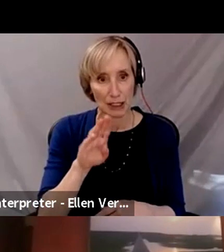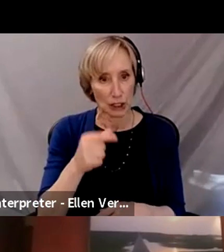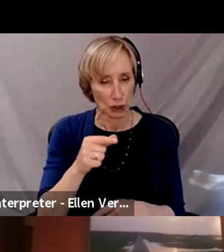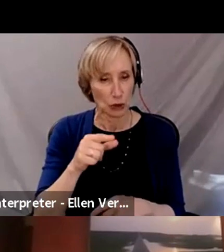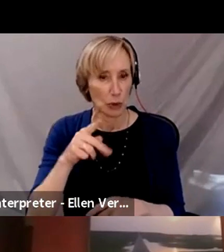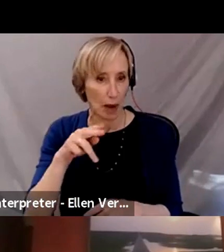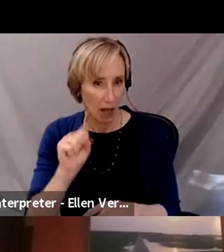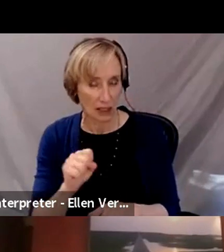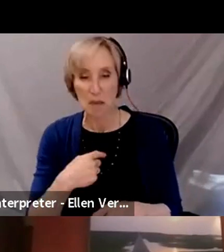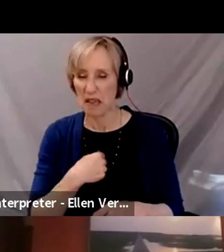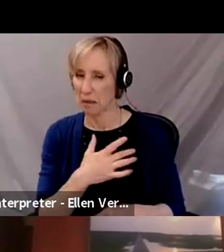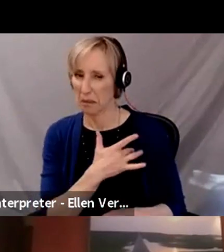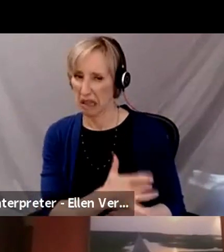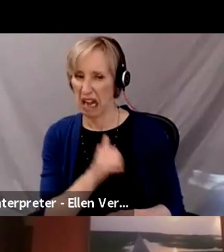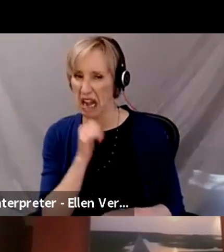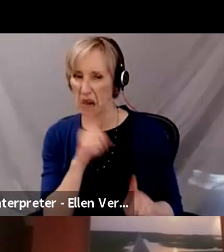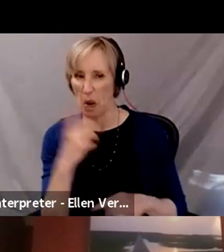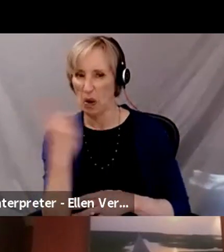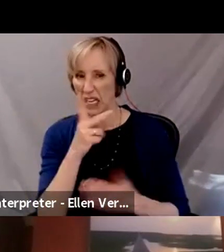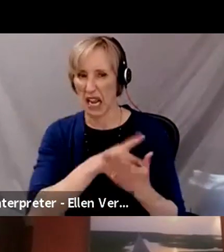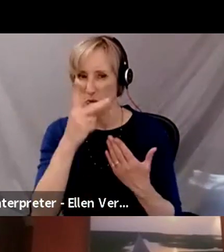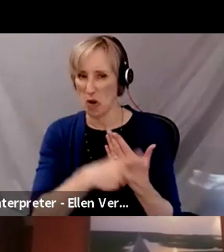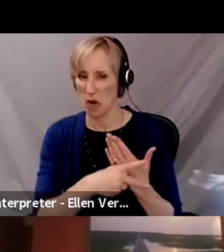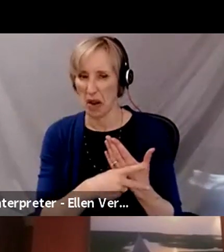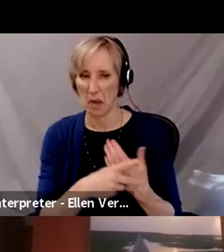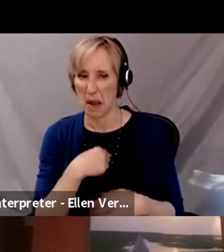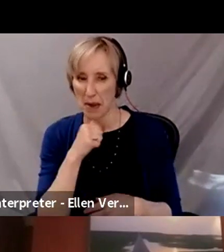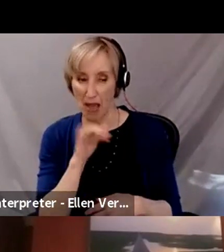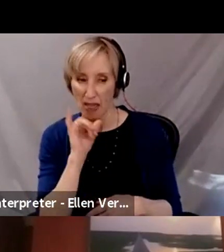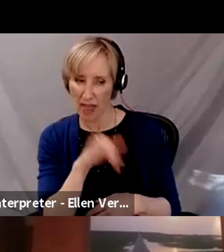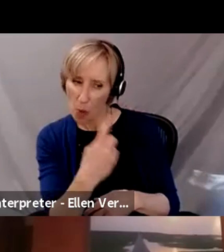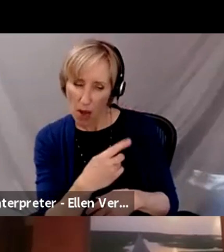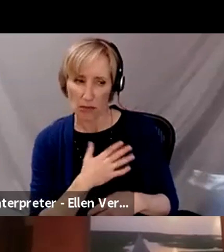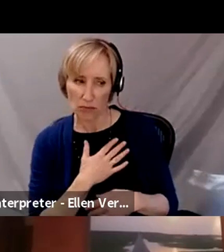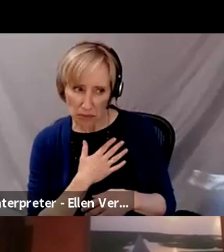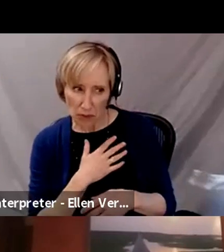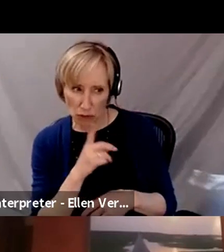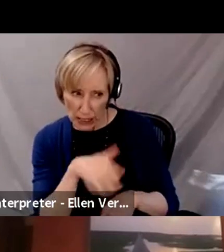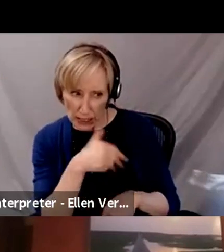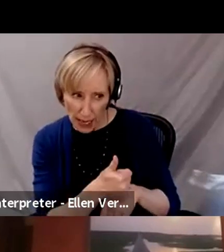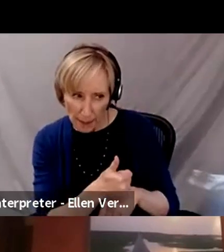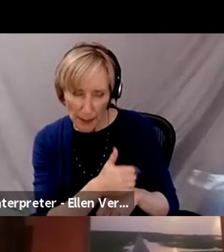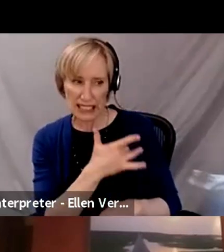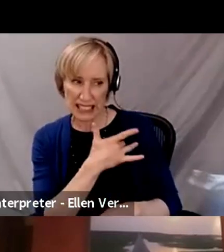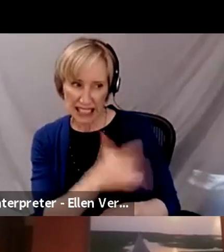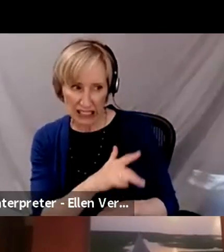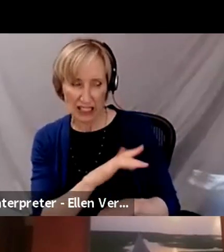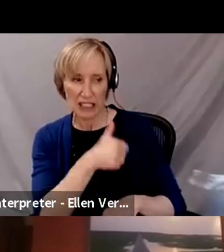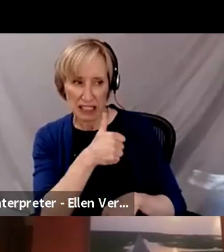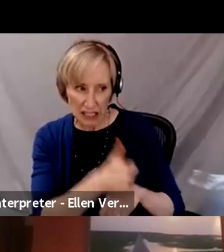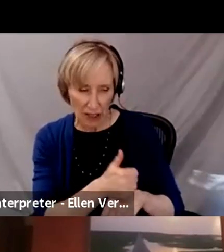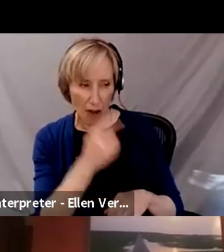found them helpful. But I was kind of drawn to this partial because it was designed to, be for those who were like